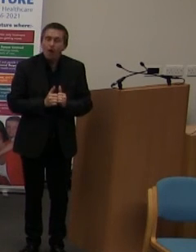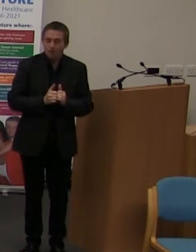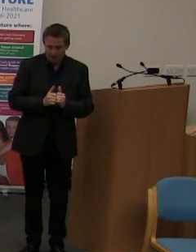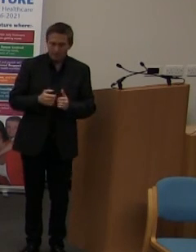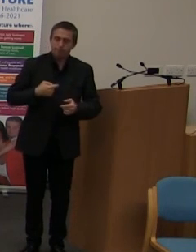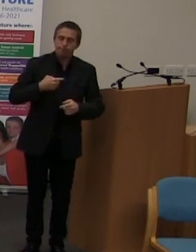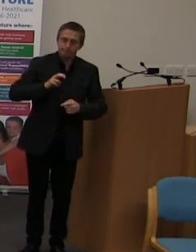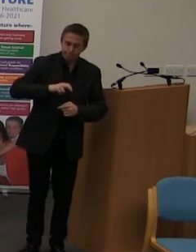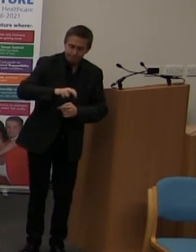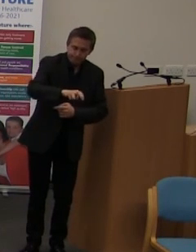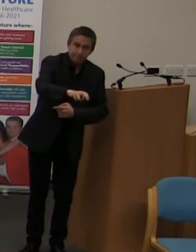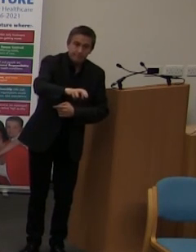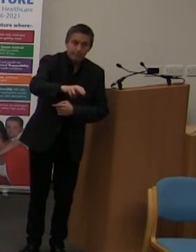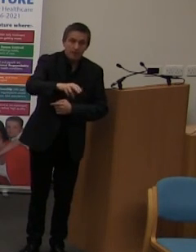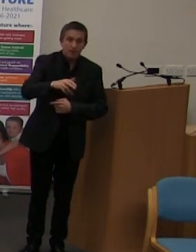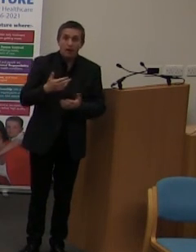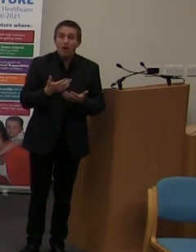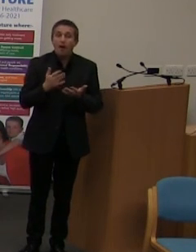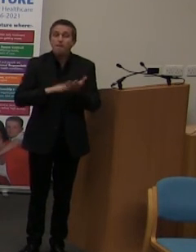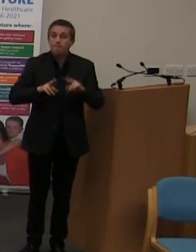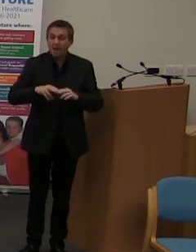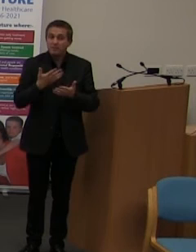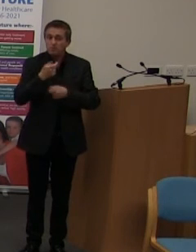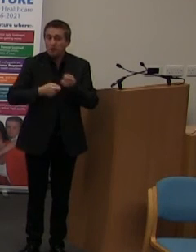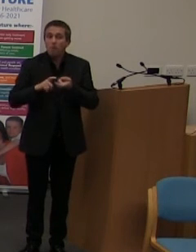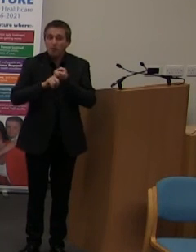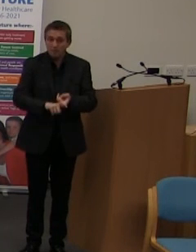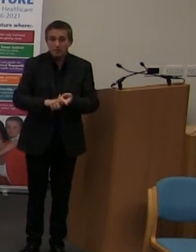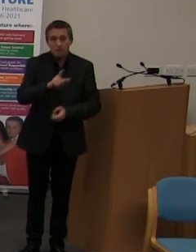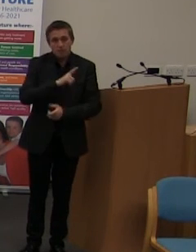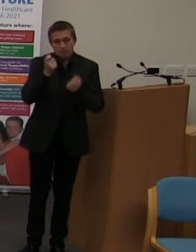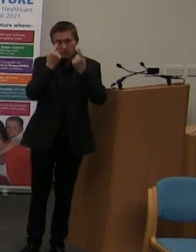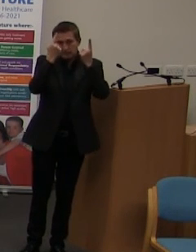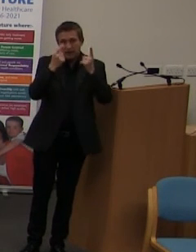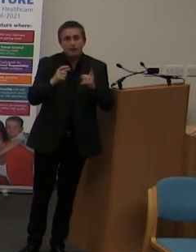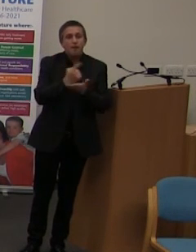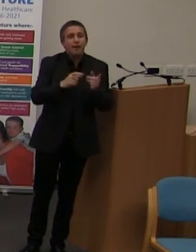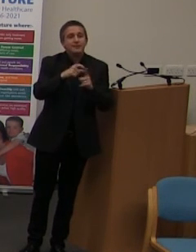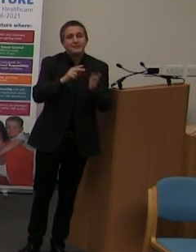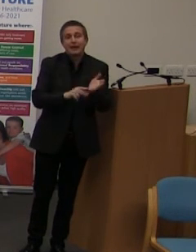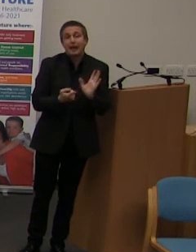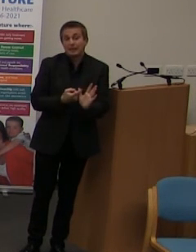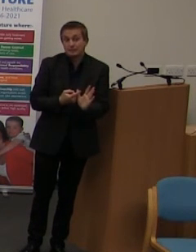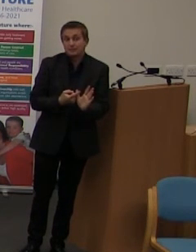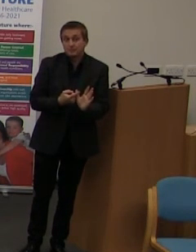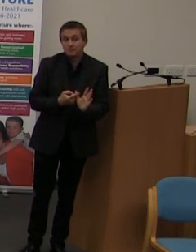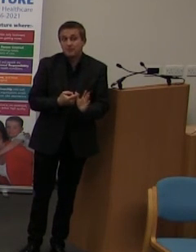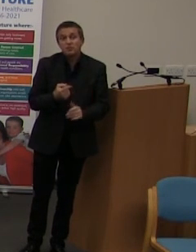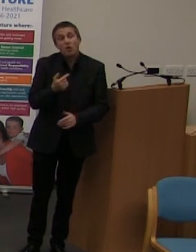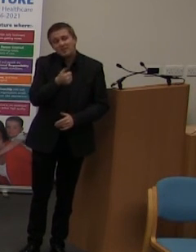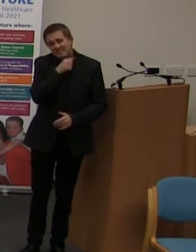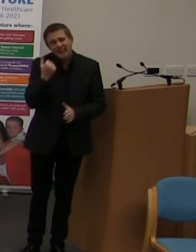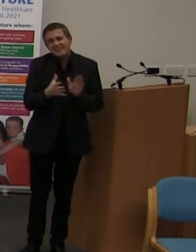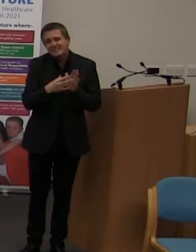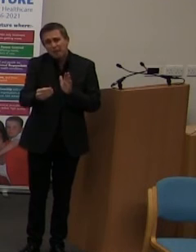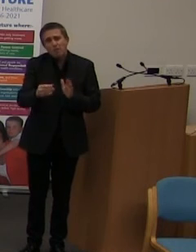have got a lot of additional commitment from the parents to the therapy that they then receive. So that's quite a nice example where